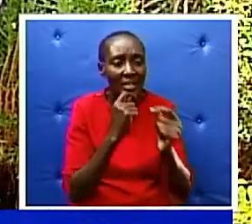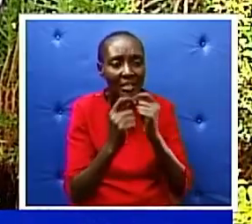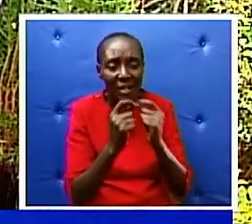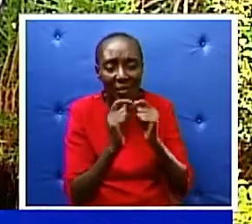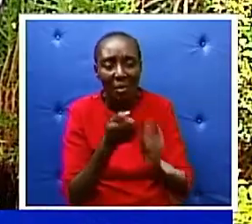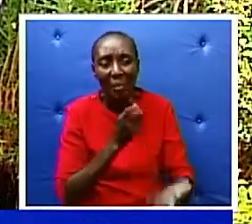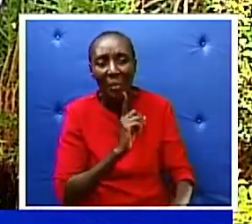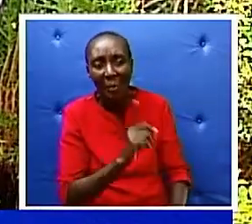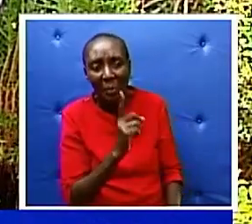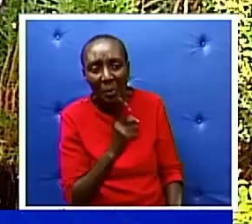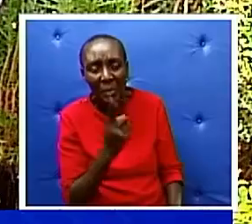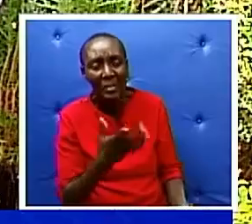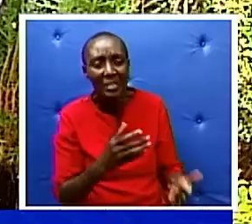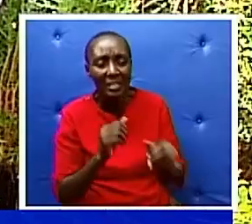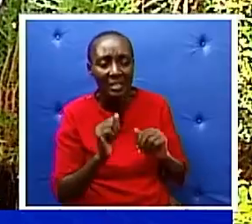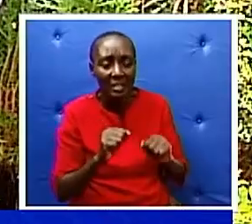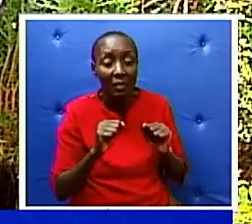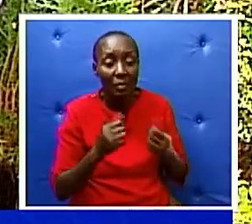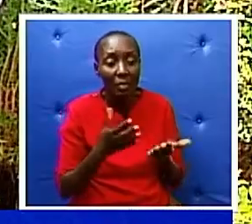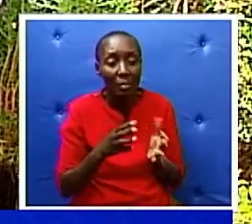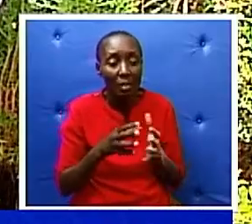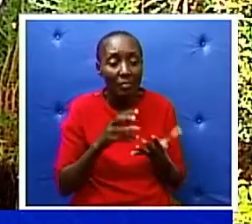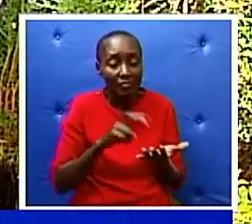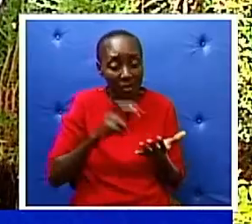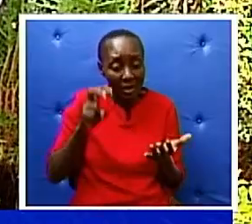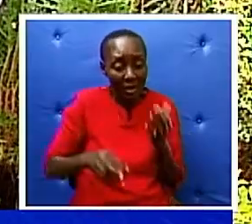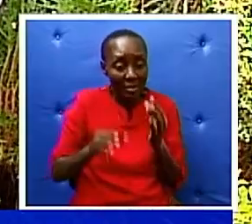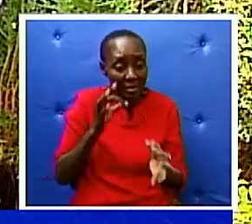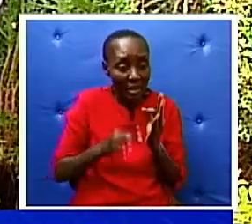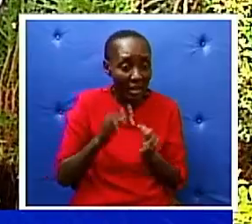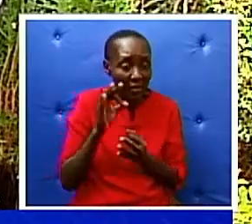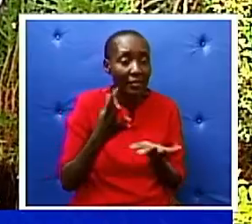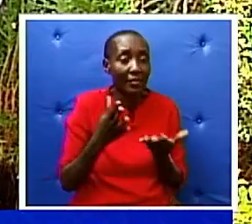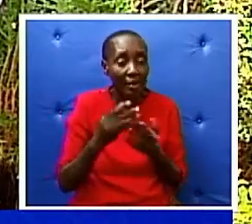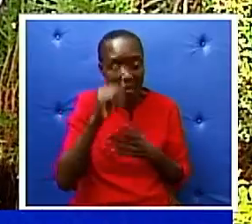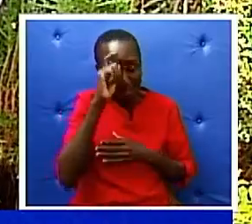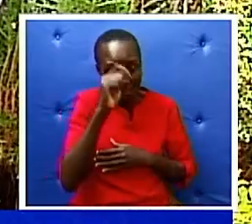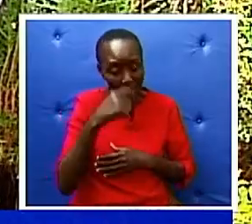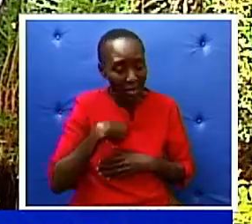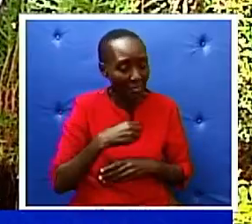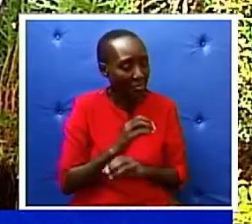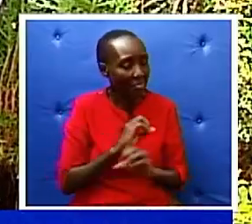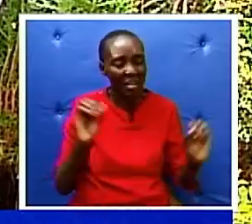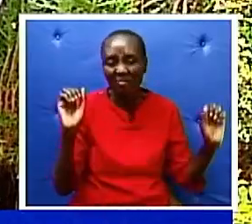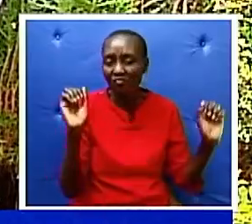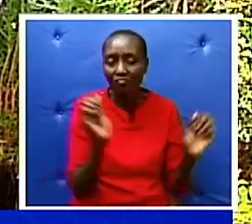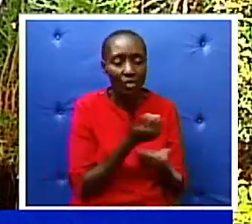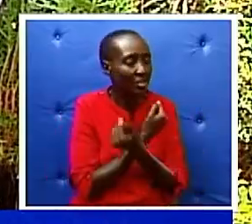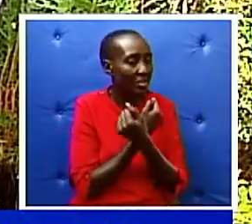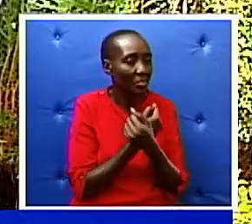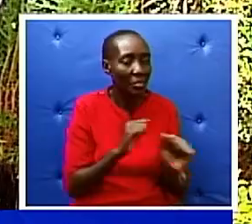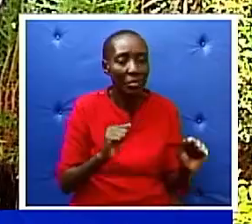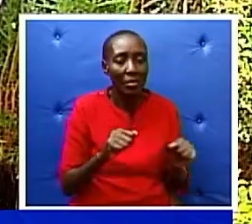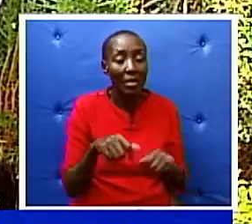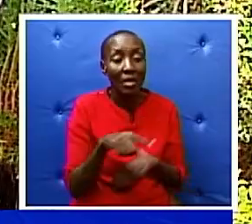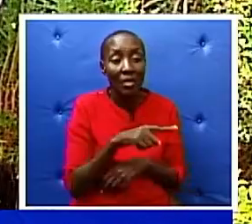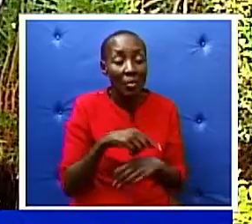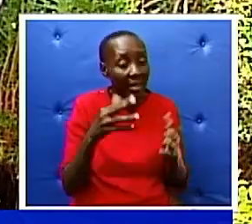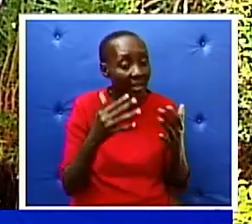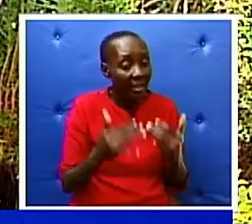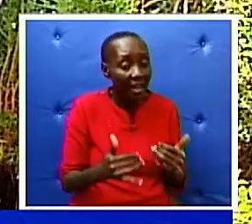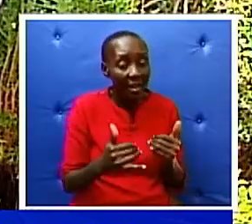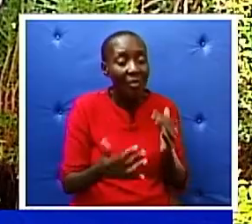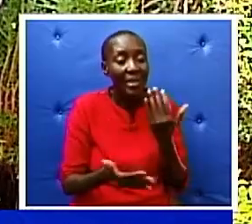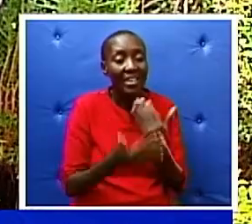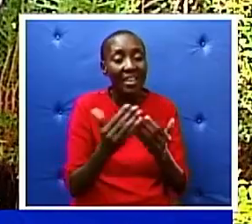of threatening to leave if they don't toe to your line. We are past that. As a nation, where we have gotten, we are